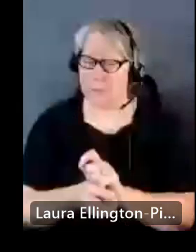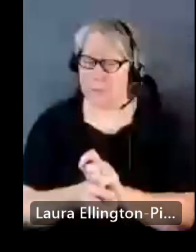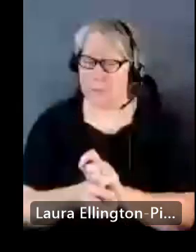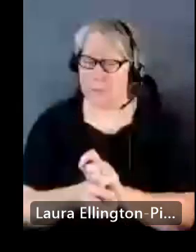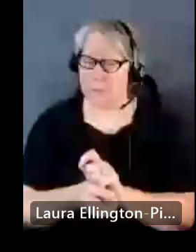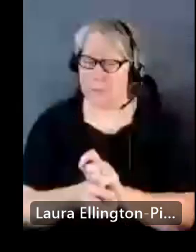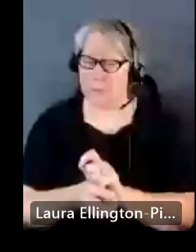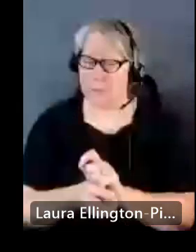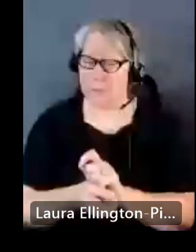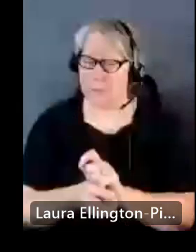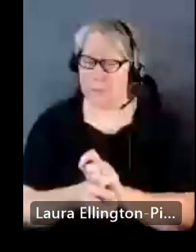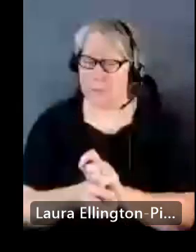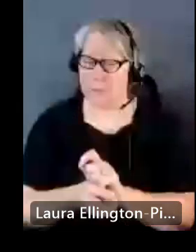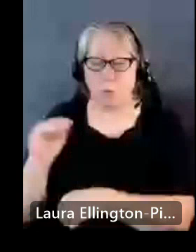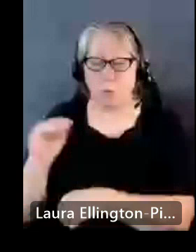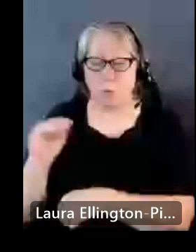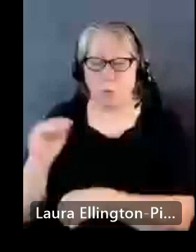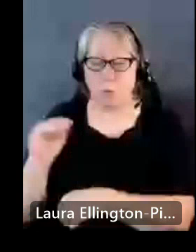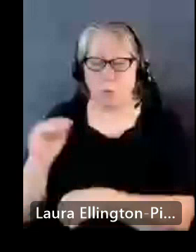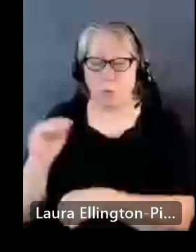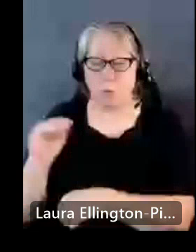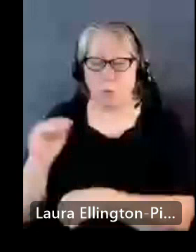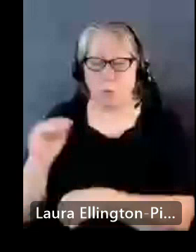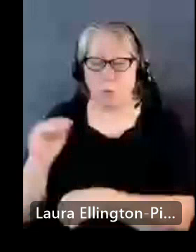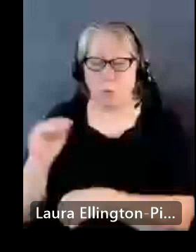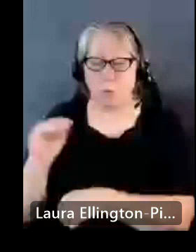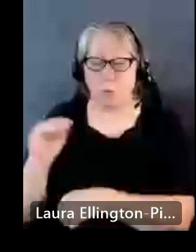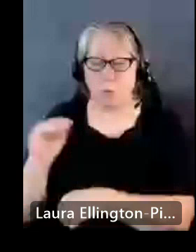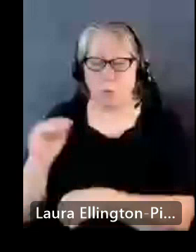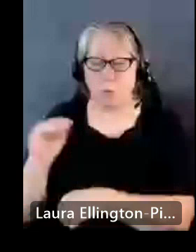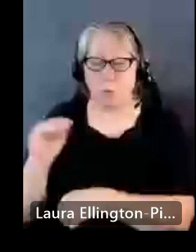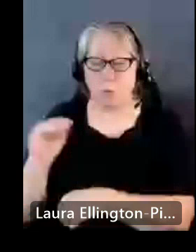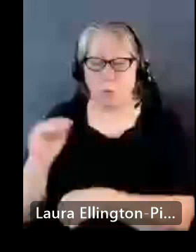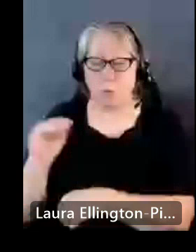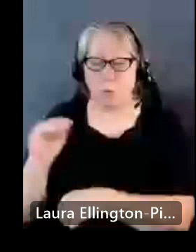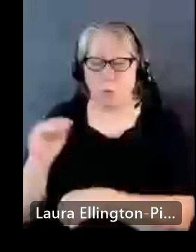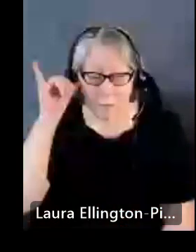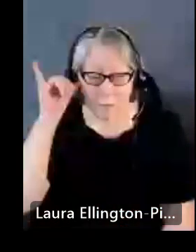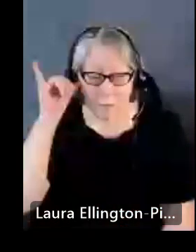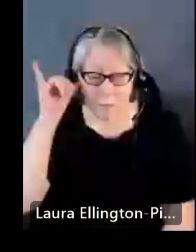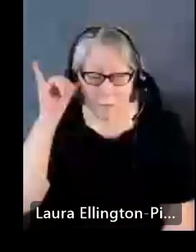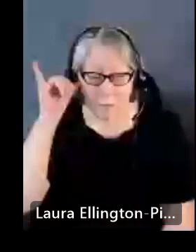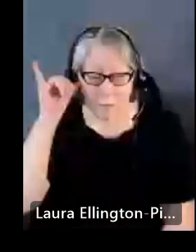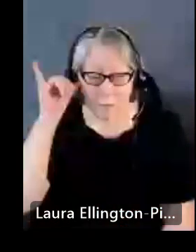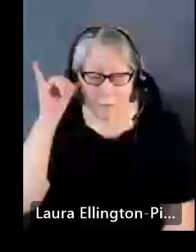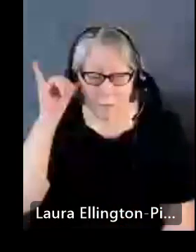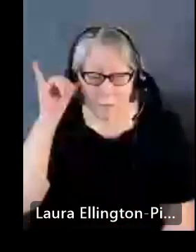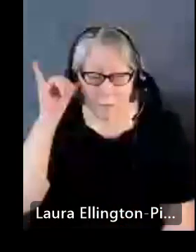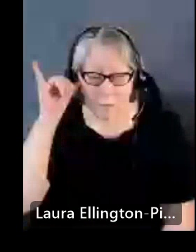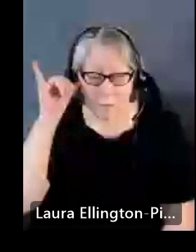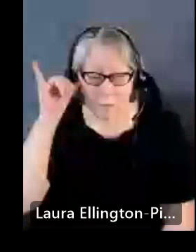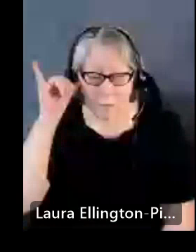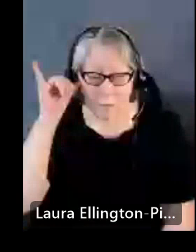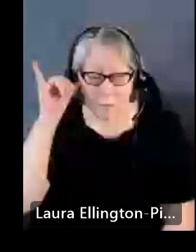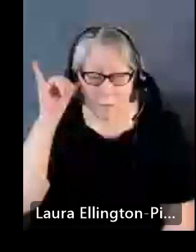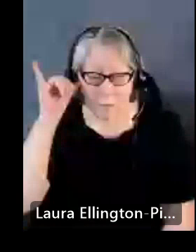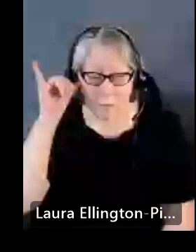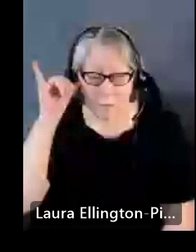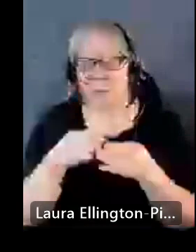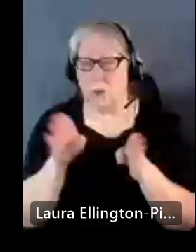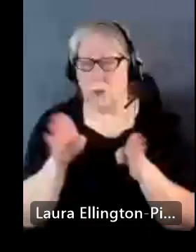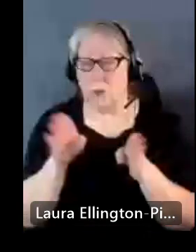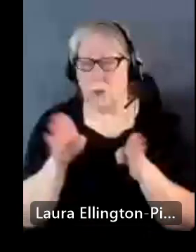we talked about yesterday. Okay. So like I said, this is just a very general high-level introduction to